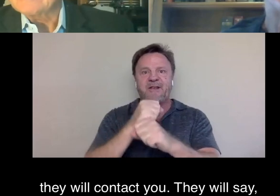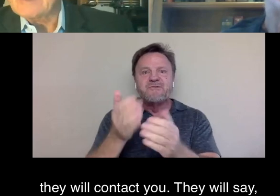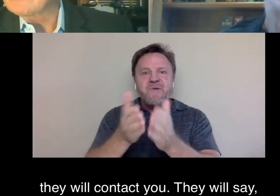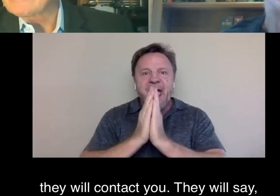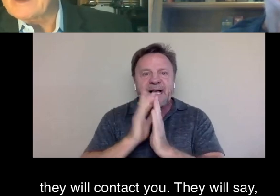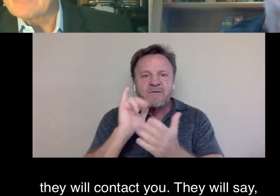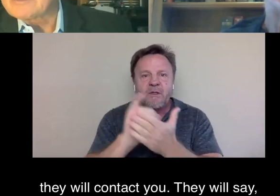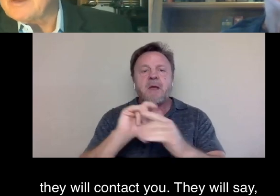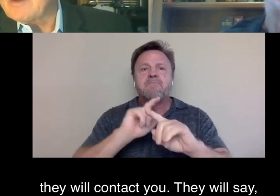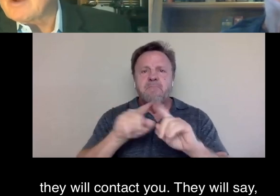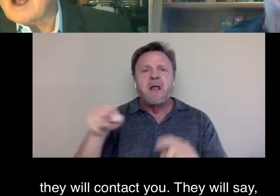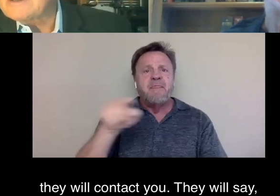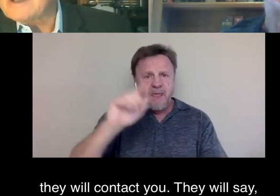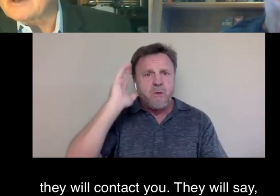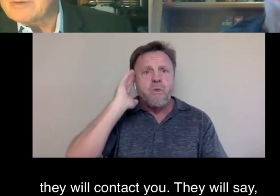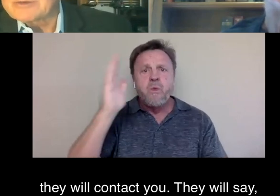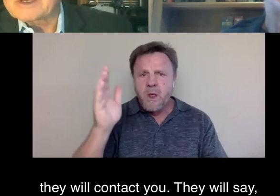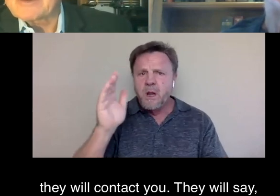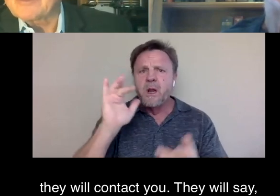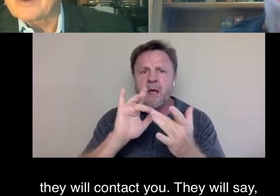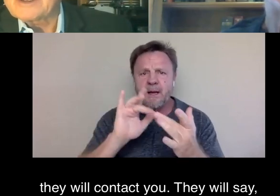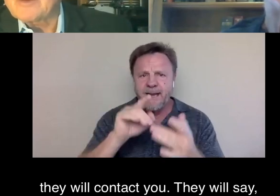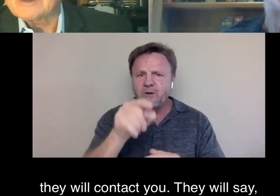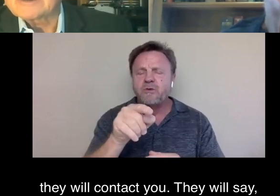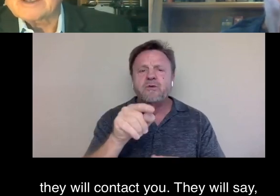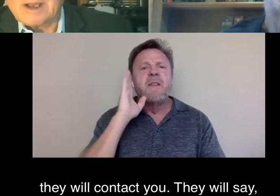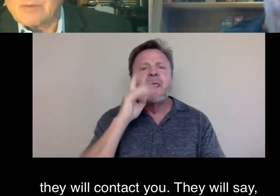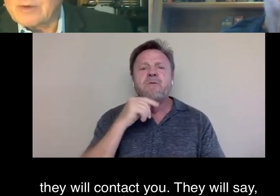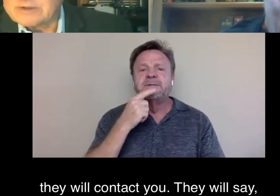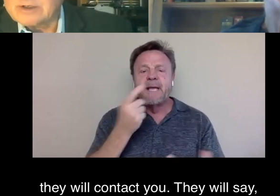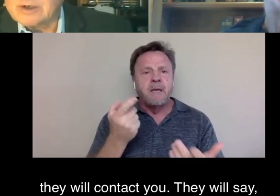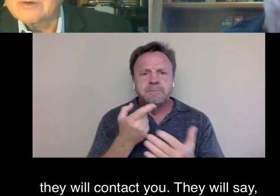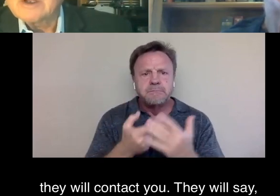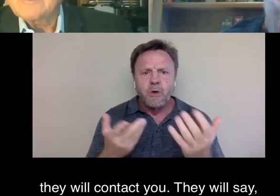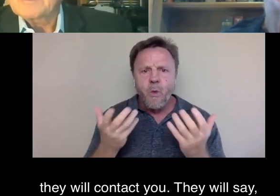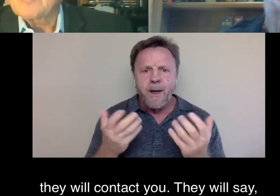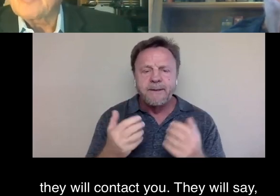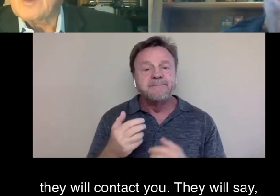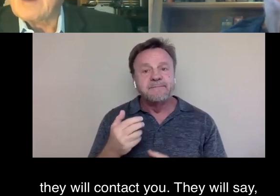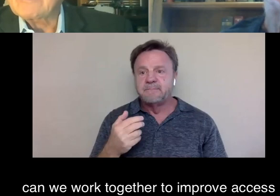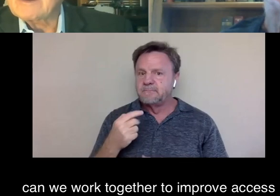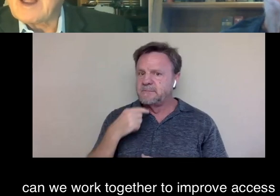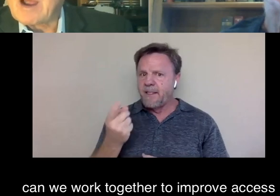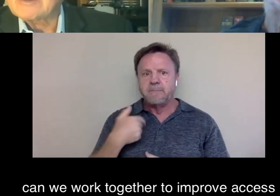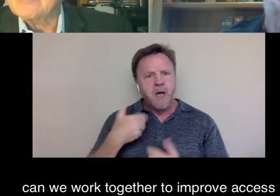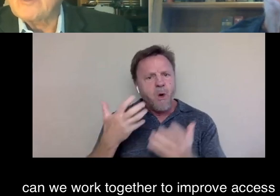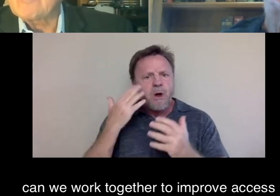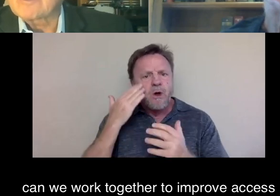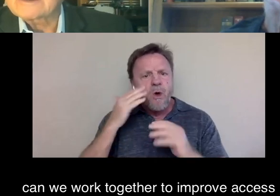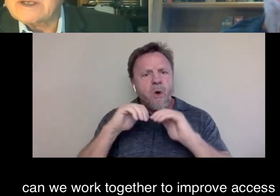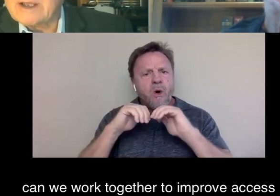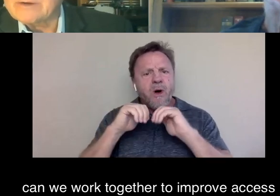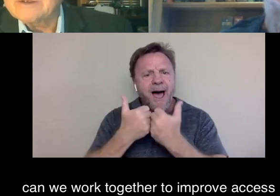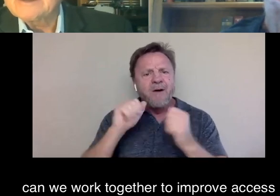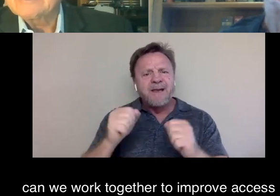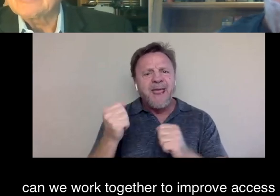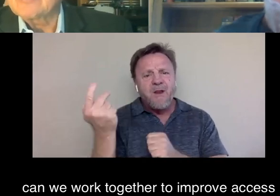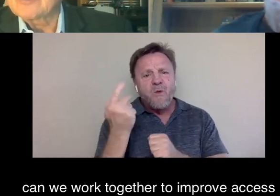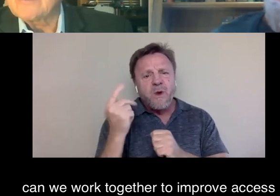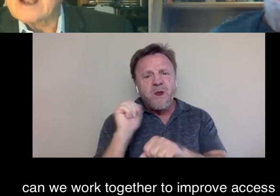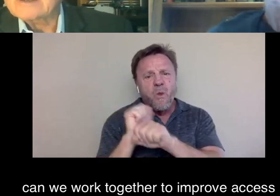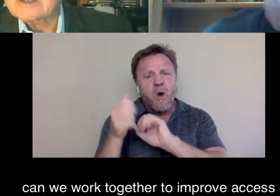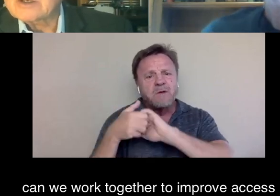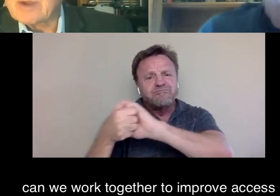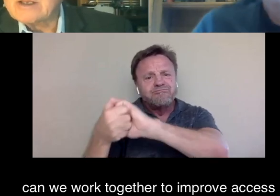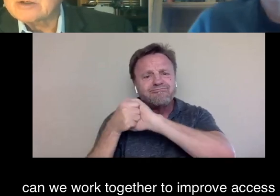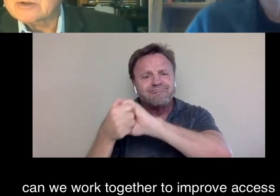but they will contact you. They will say, what do you want? Say, I want to know, How can we work together to